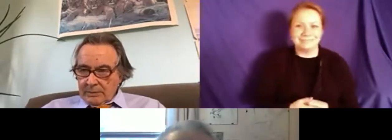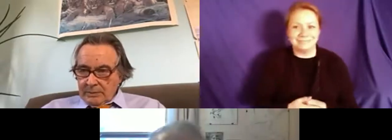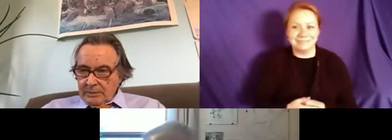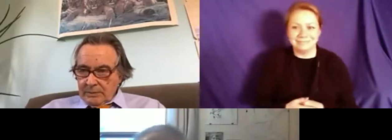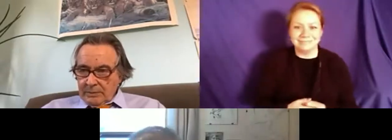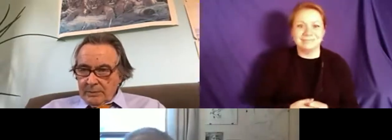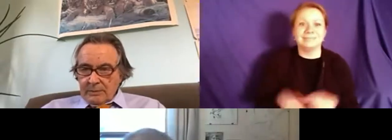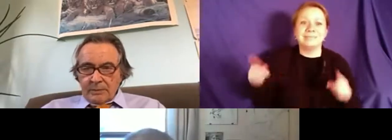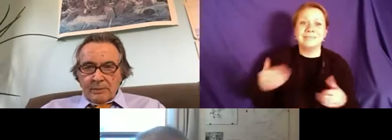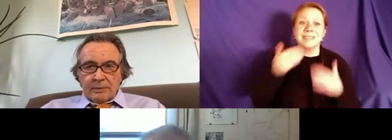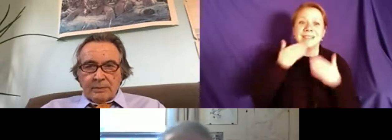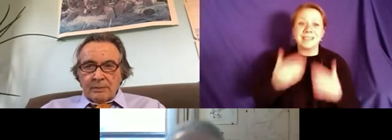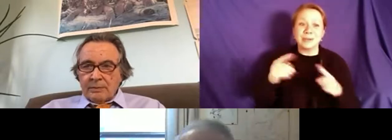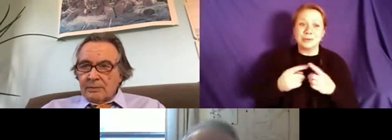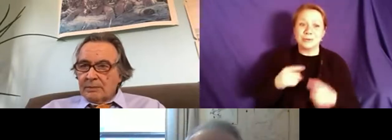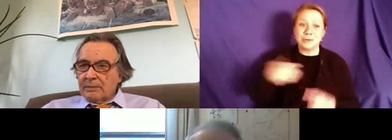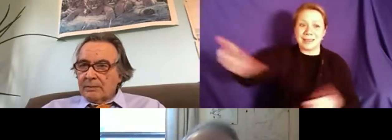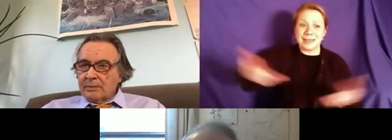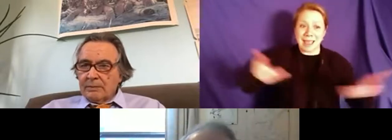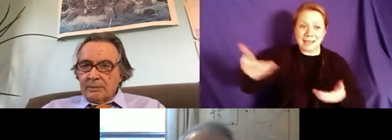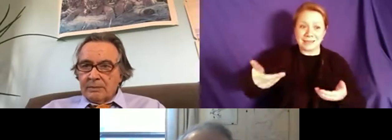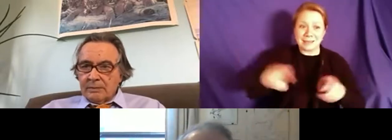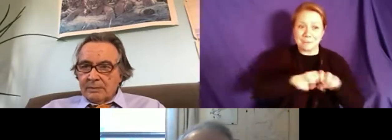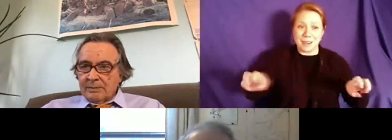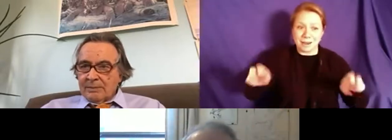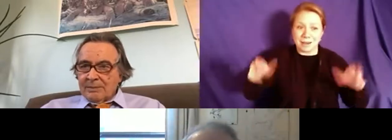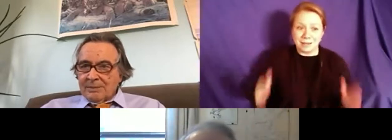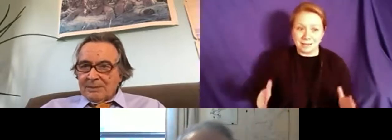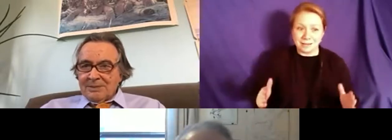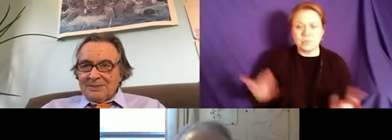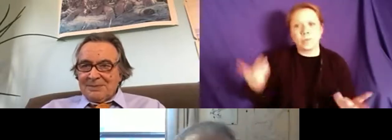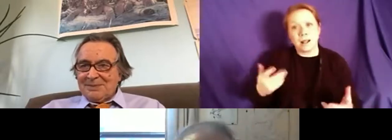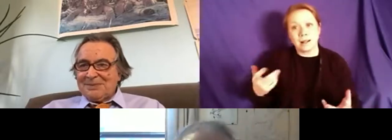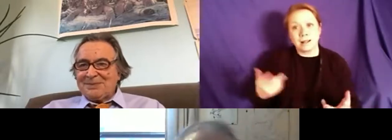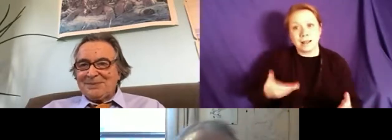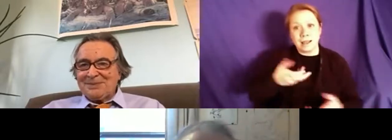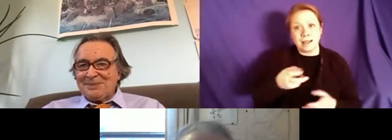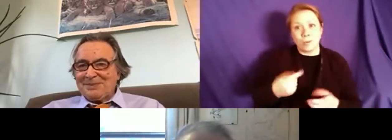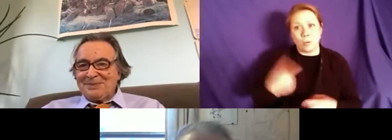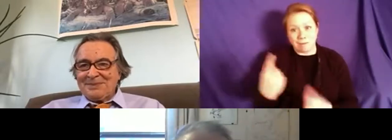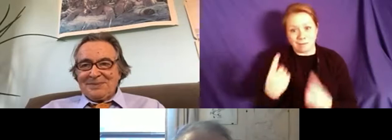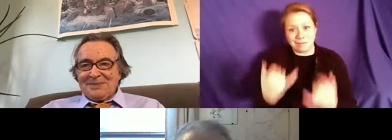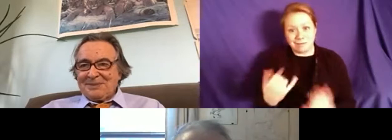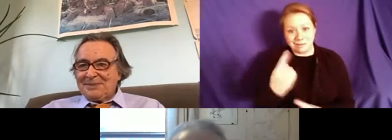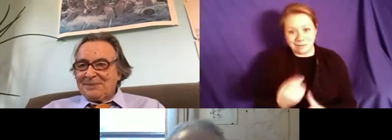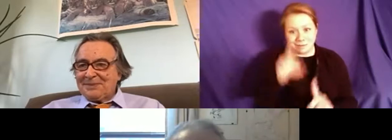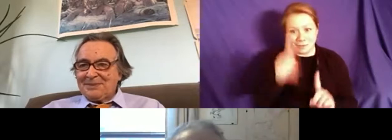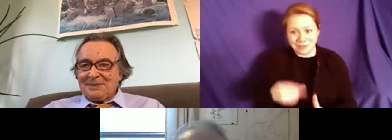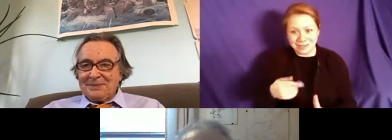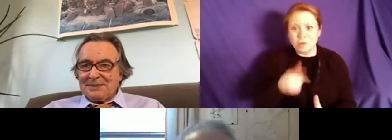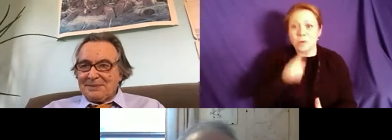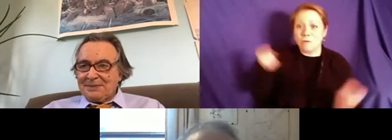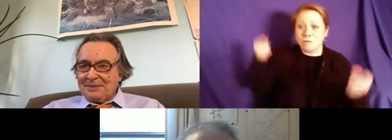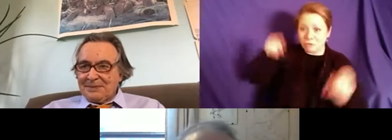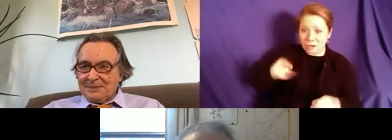I want to thank our guest panelists, or I should say at this point, guest panelists, who've agreed to share